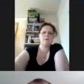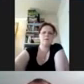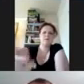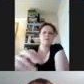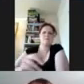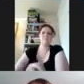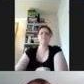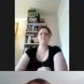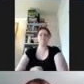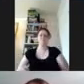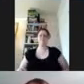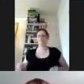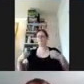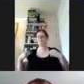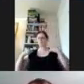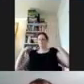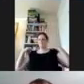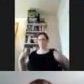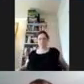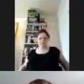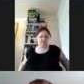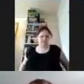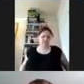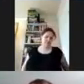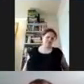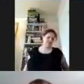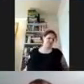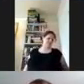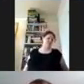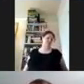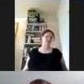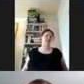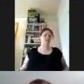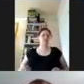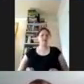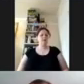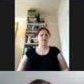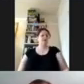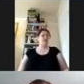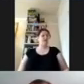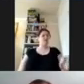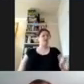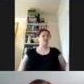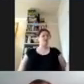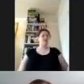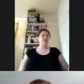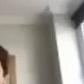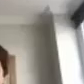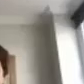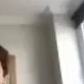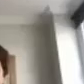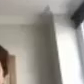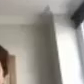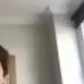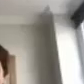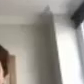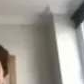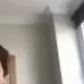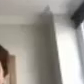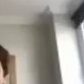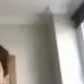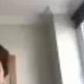Great, thanks, Patrick. David, could you just stop screen sharing for a second so we see everyone's faces? Yeah, I was just about